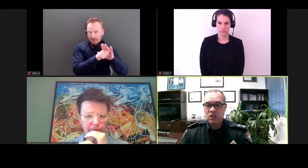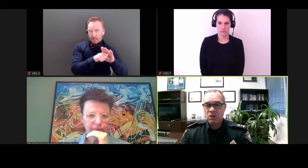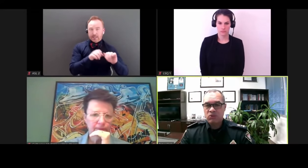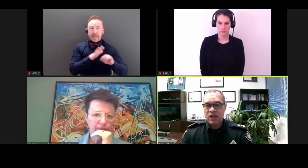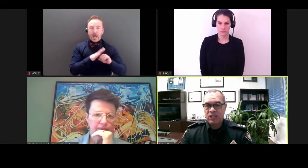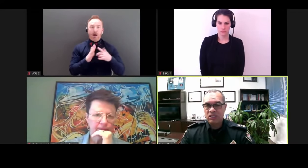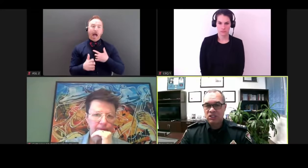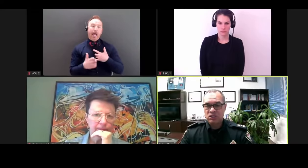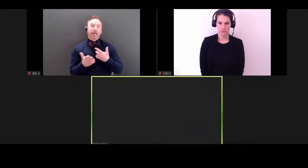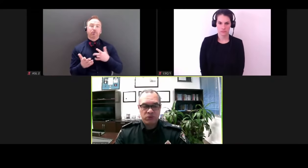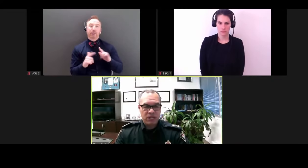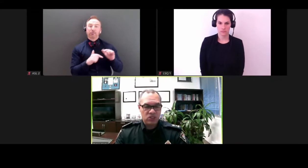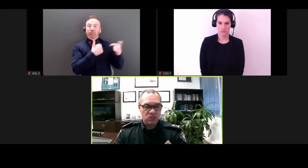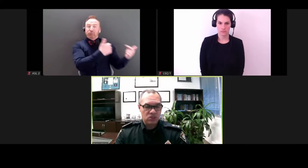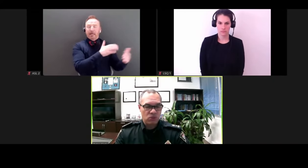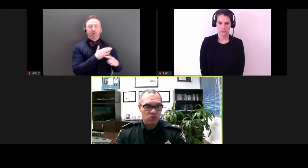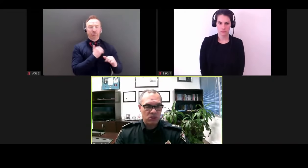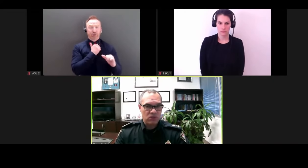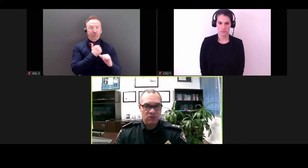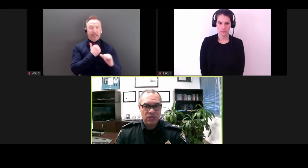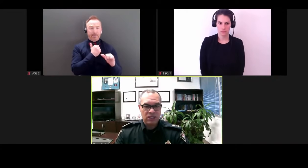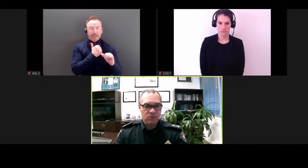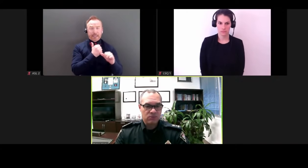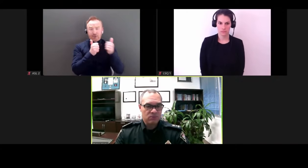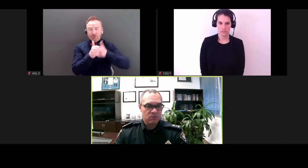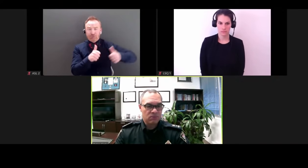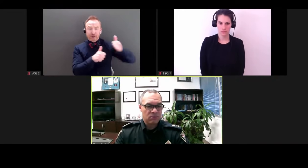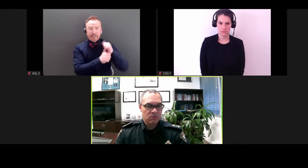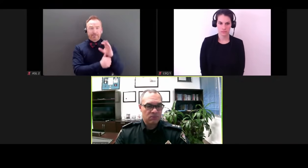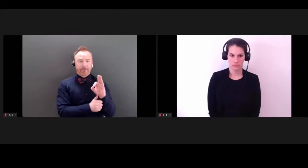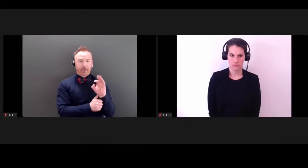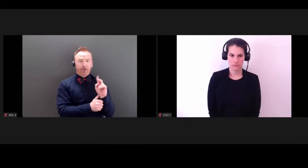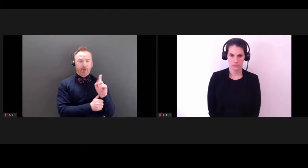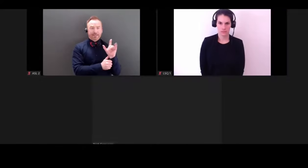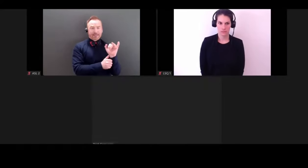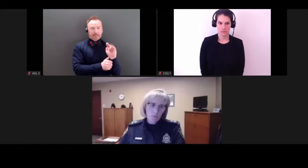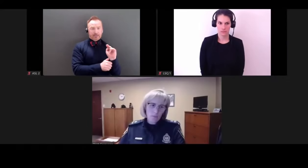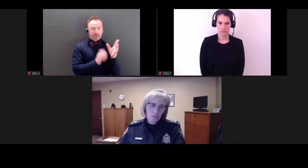with providing additional information as to what we're doing. Thank you.